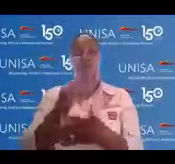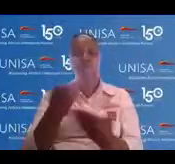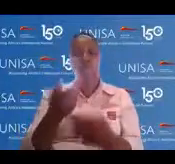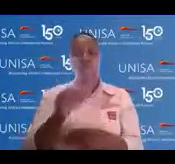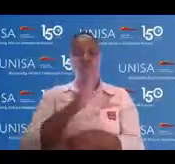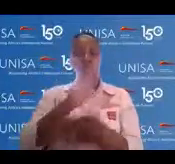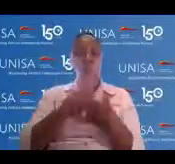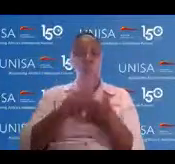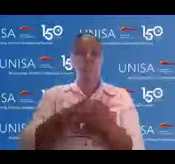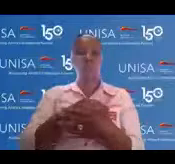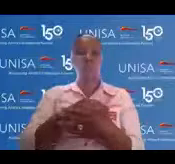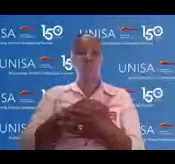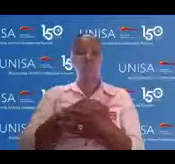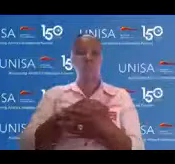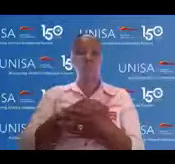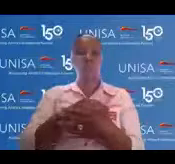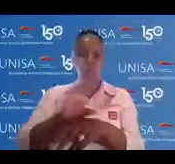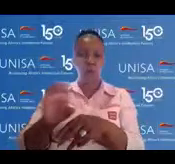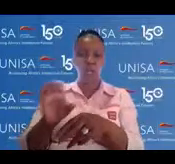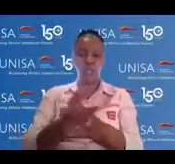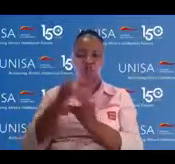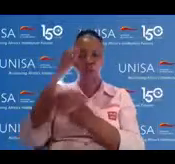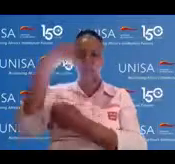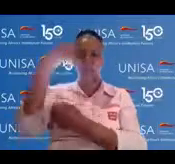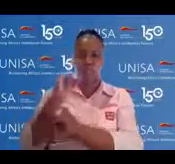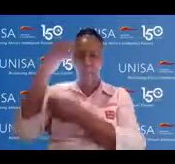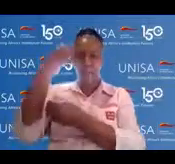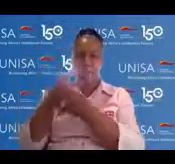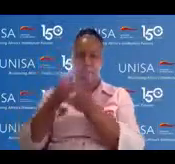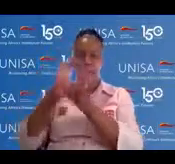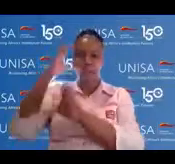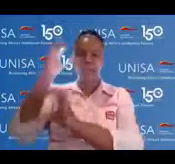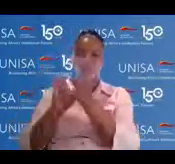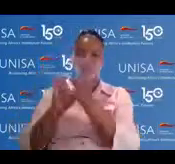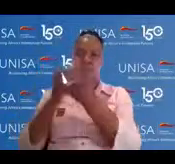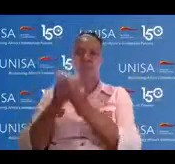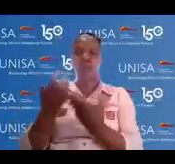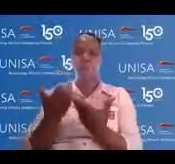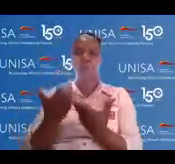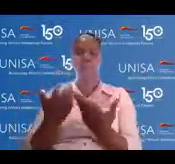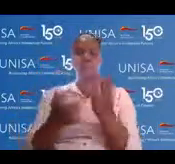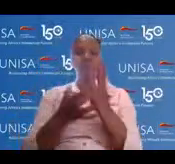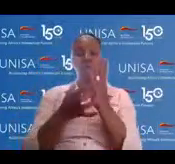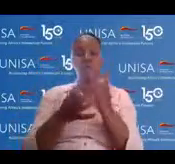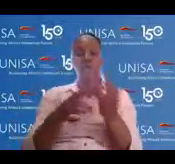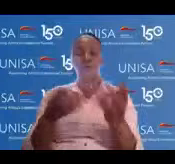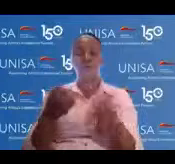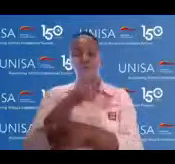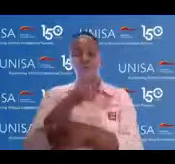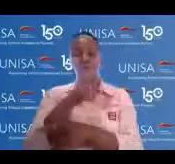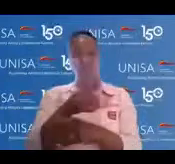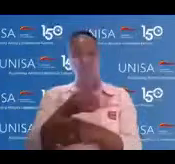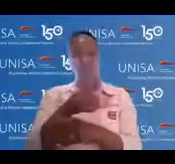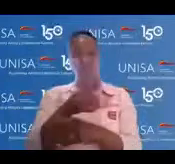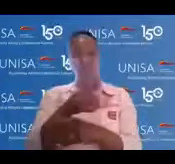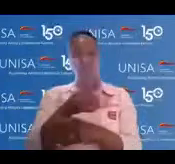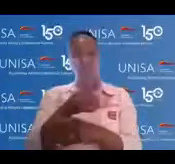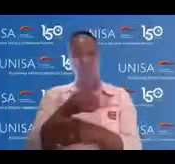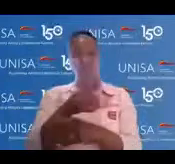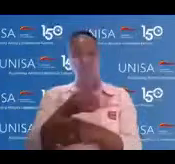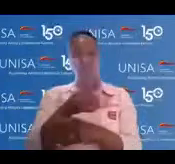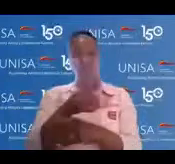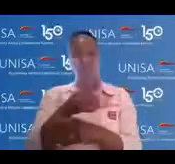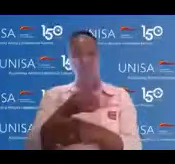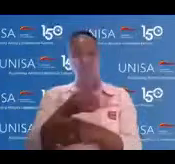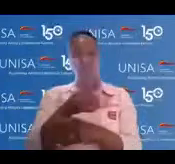Science, Engineering, Technology that uses this one currently. There is some CAS modules that will use it for the assignments during the year, but I've